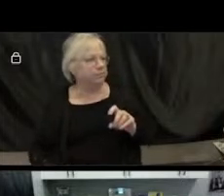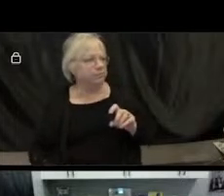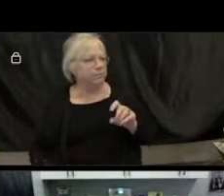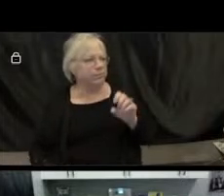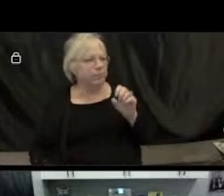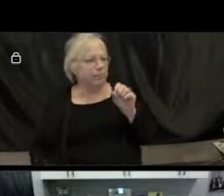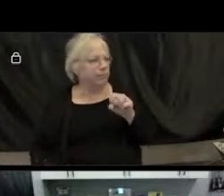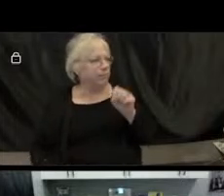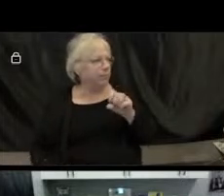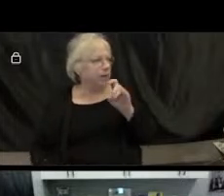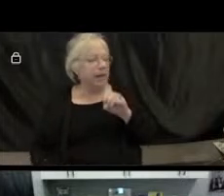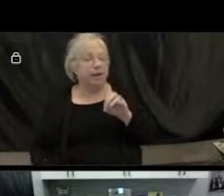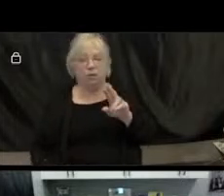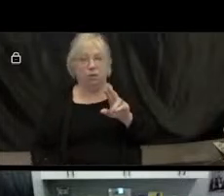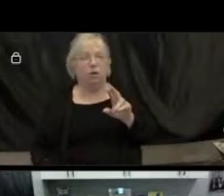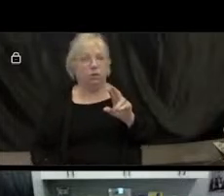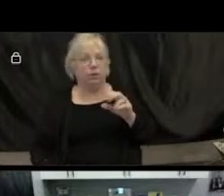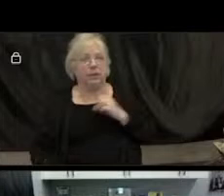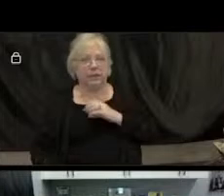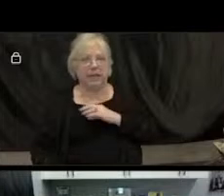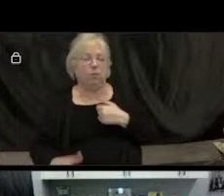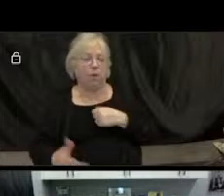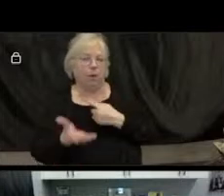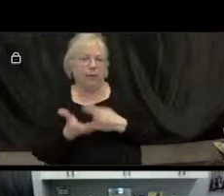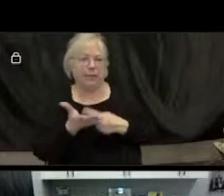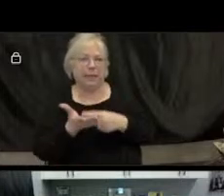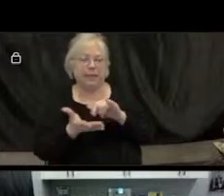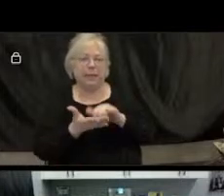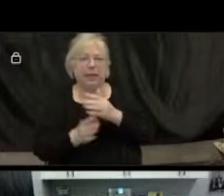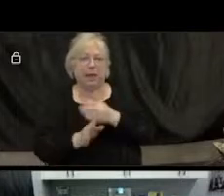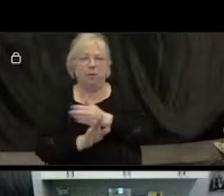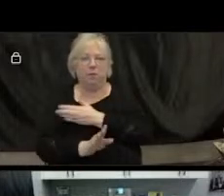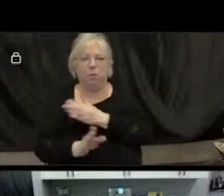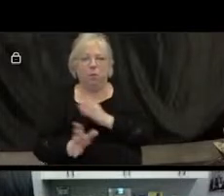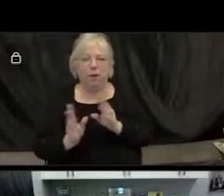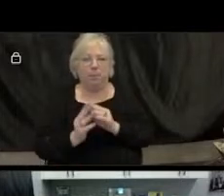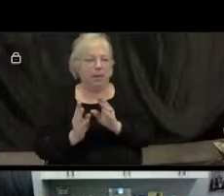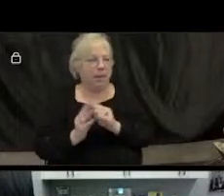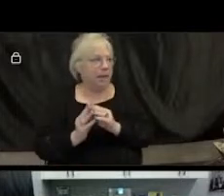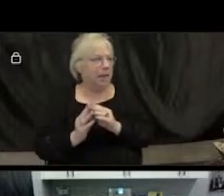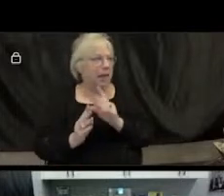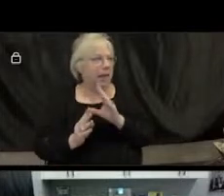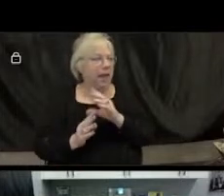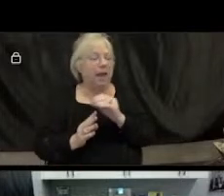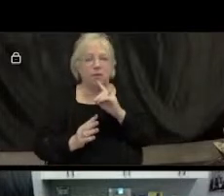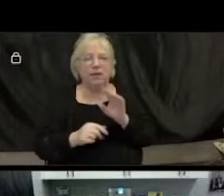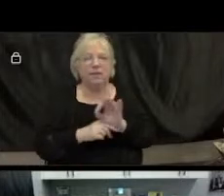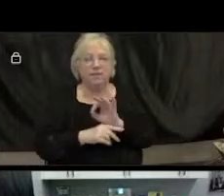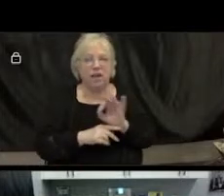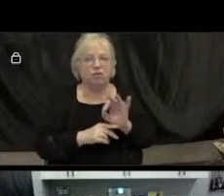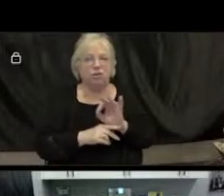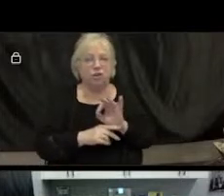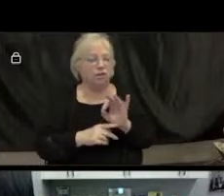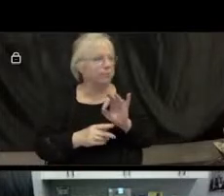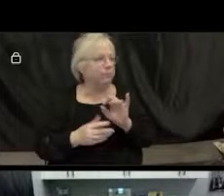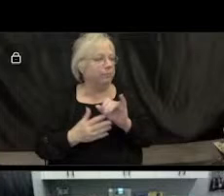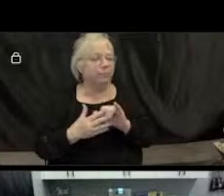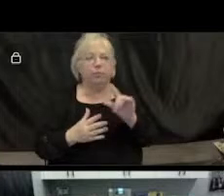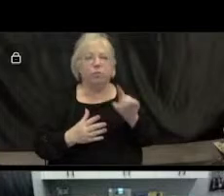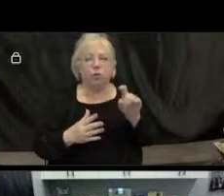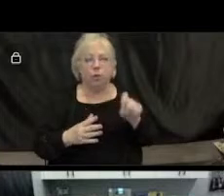Commissioner Brown. We actually were discussing that prior to the meeting, and there is a function in which